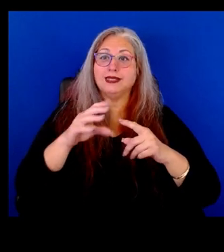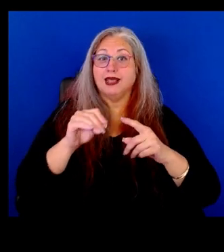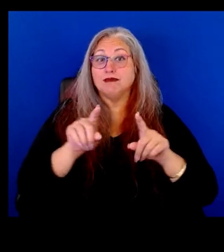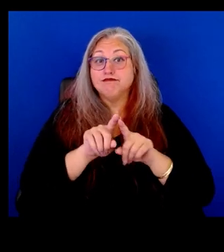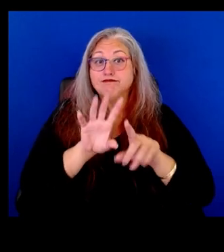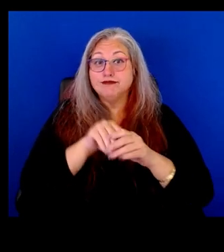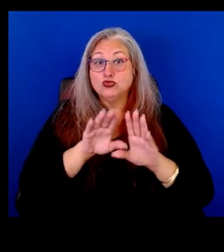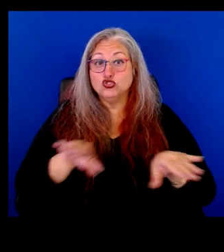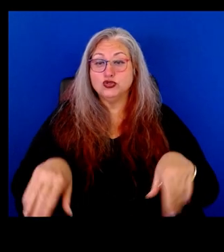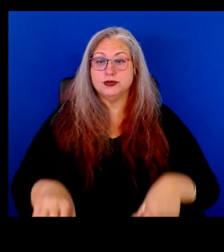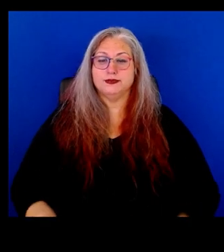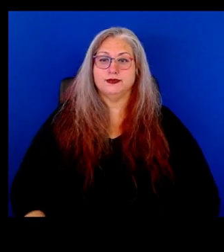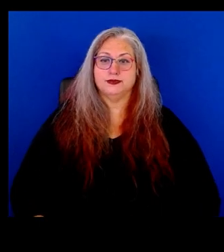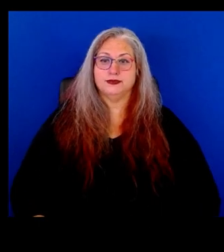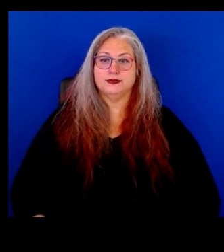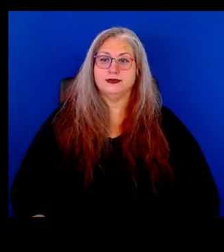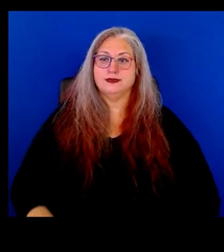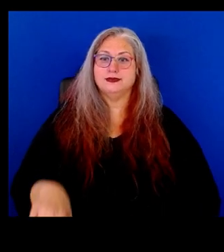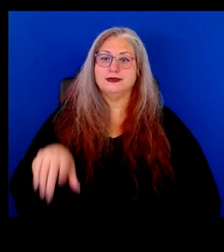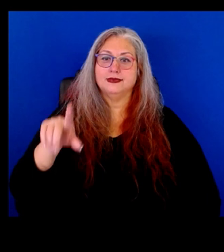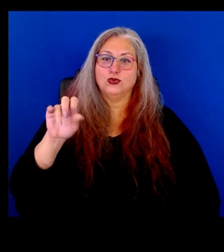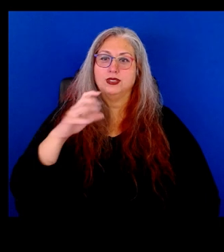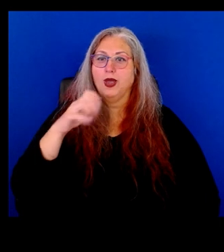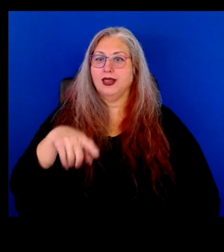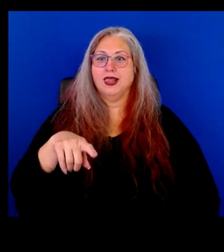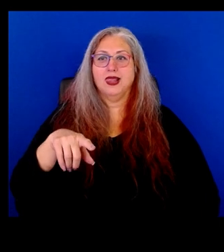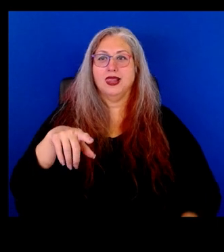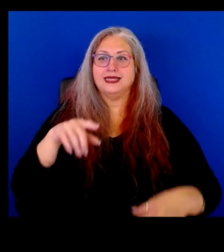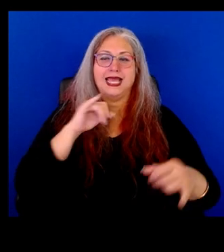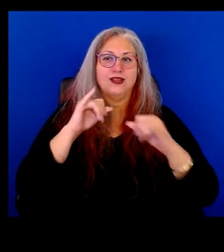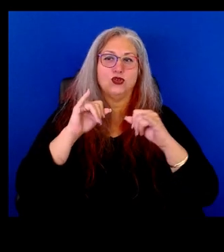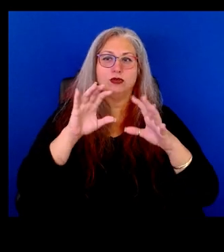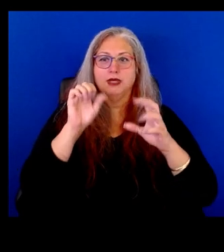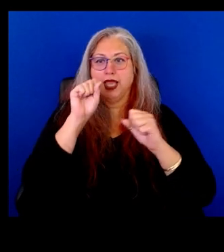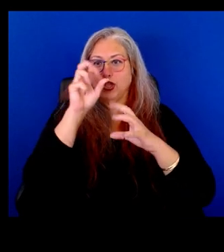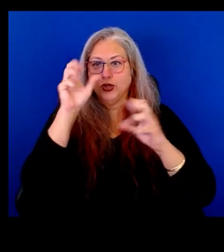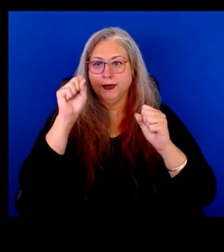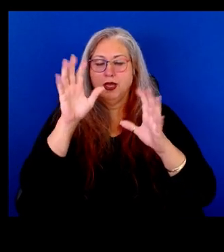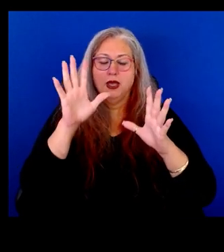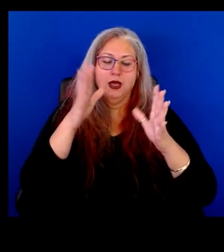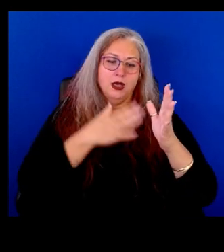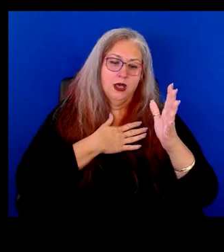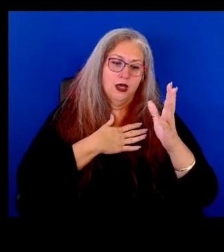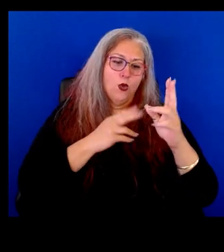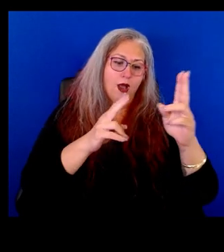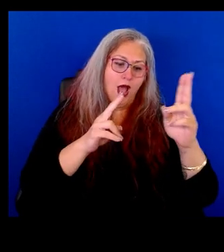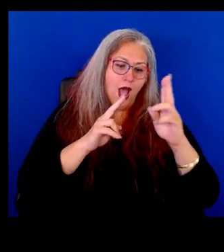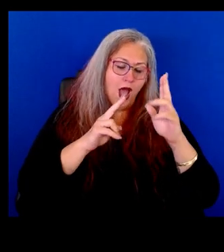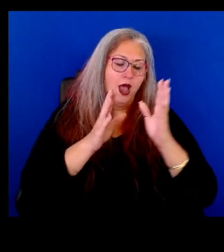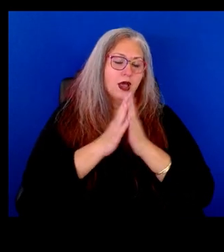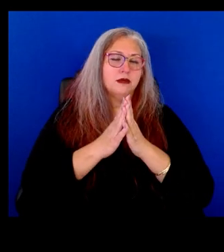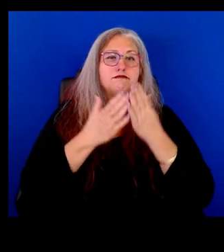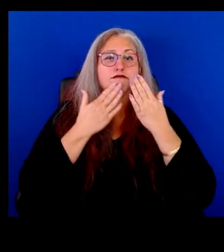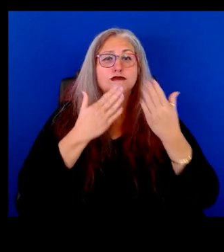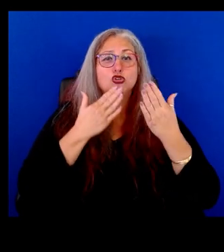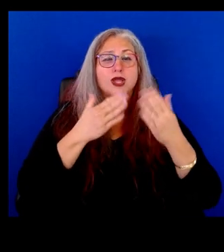children. This is an incredible interview. We are honored and just